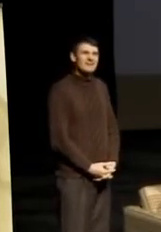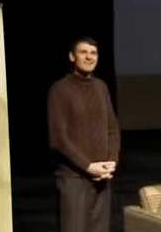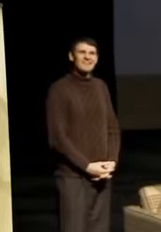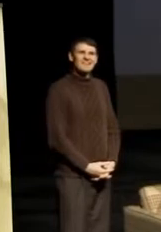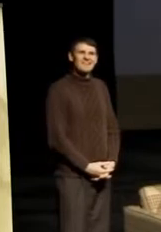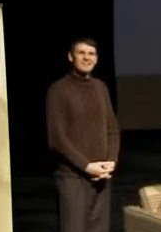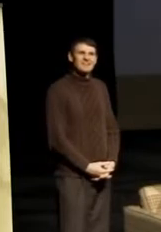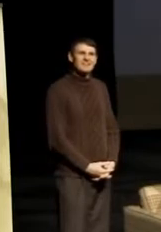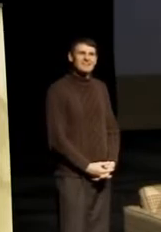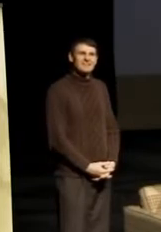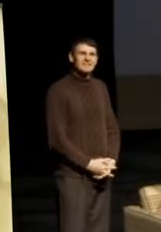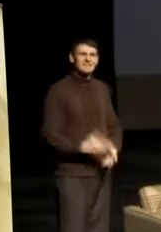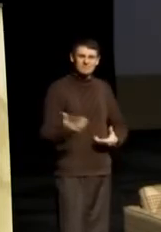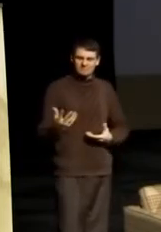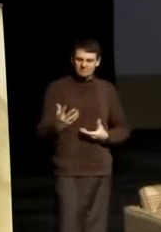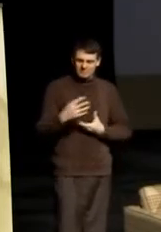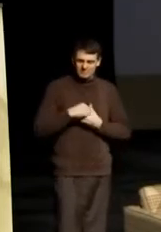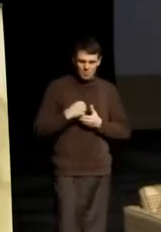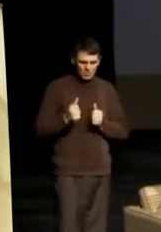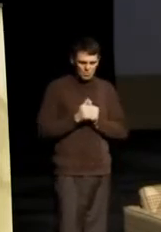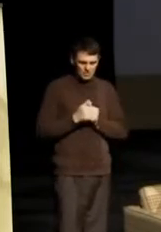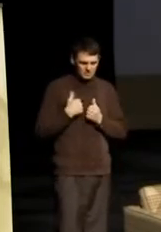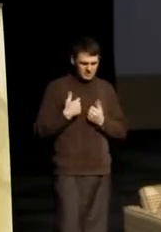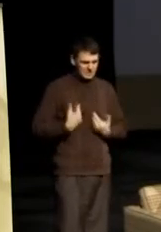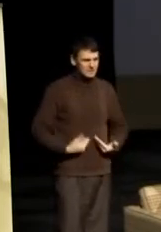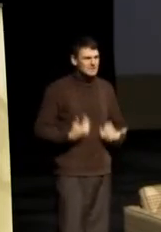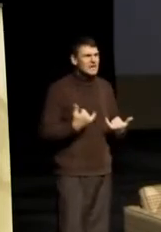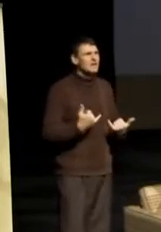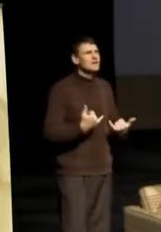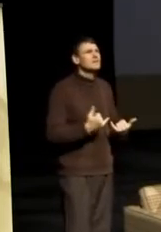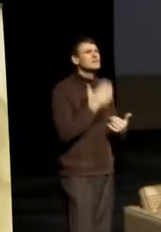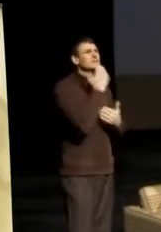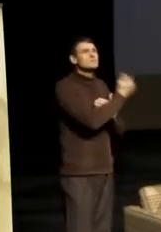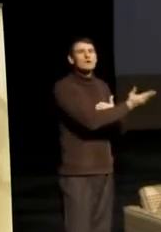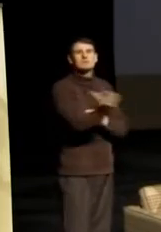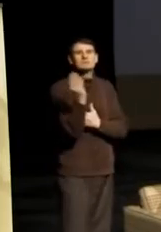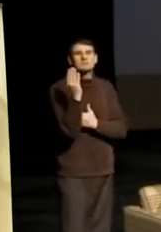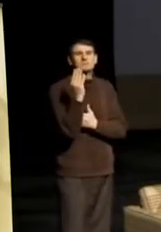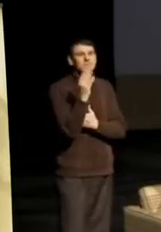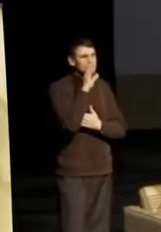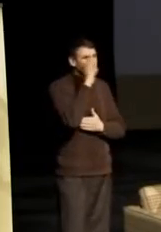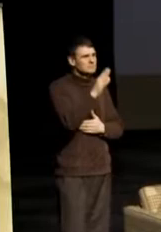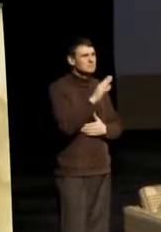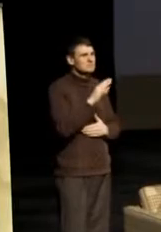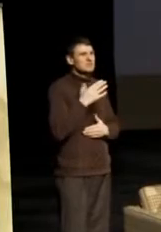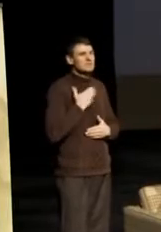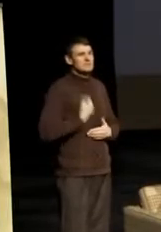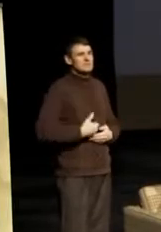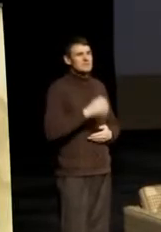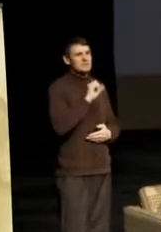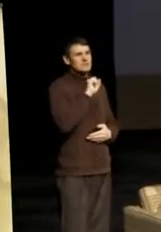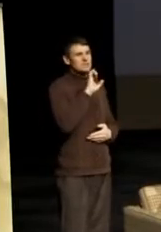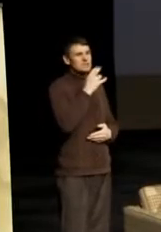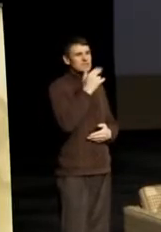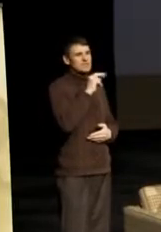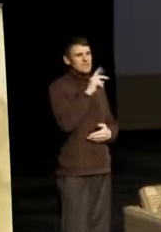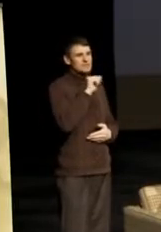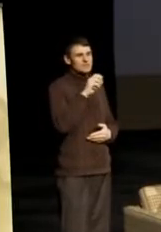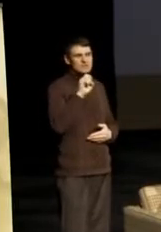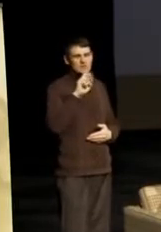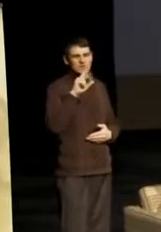They are with me right now. Good morning, everybody. Bonjour. My name is Chandra Erlinson, and I am the